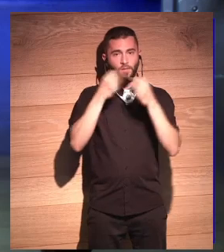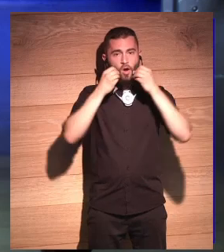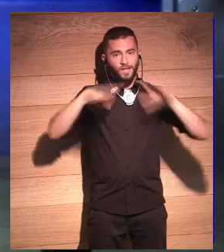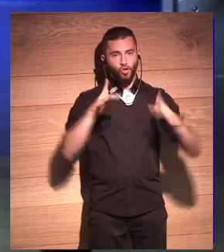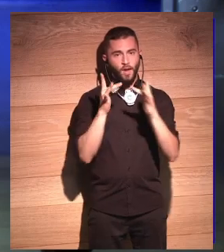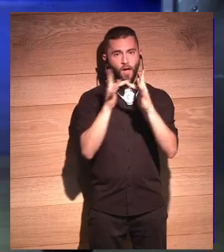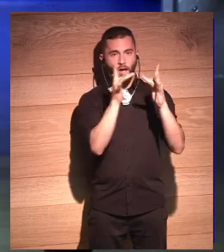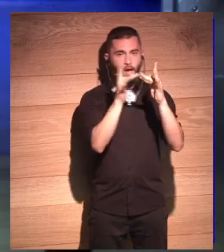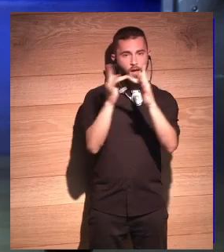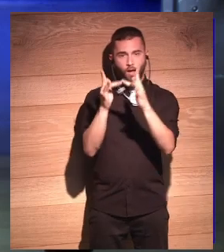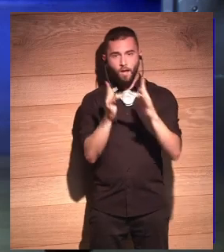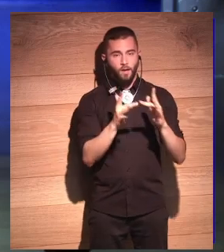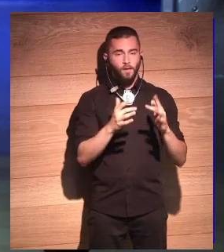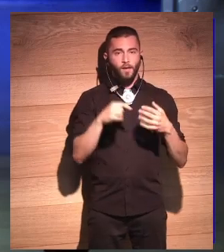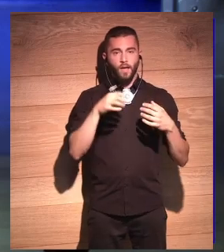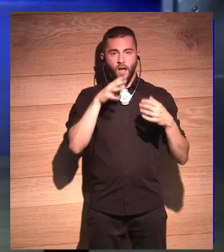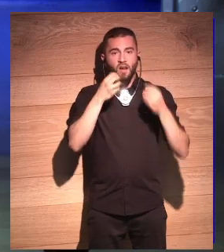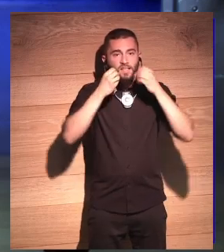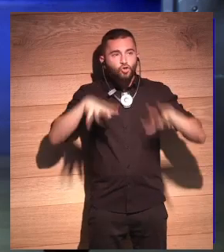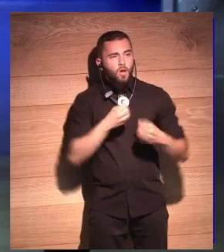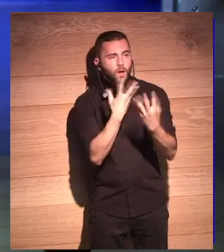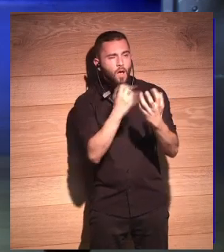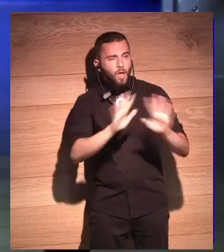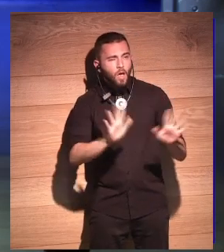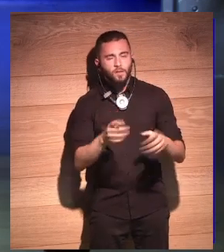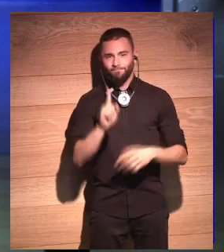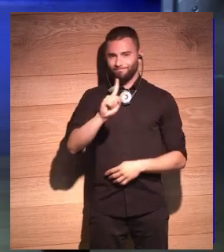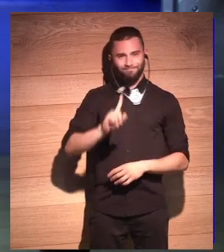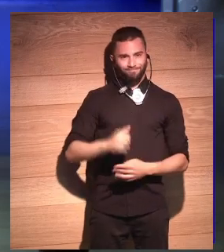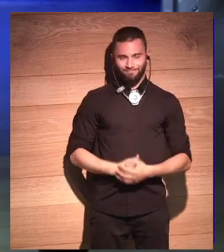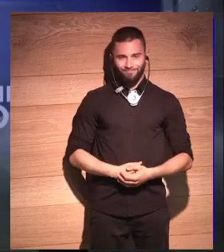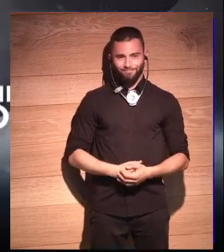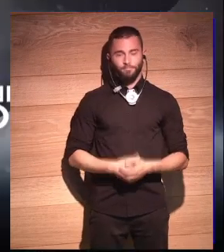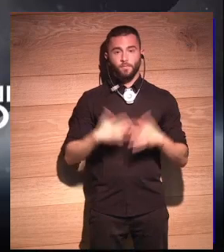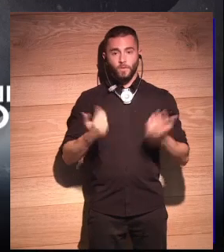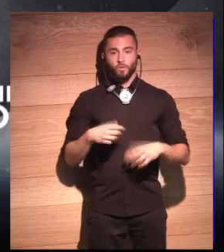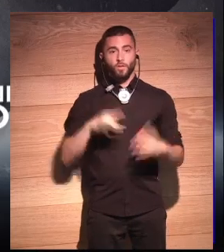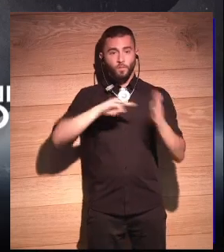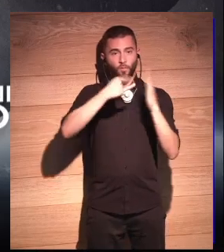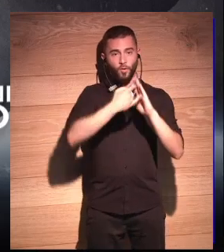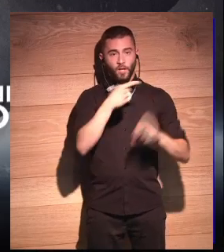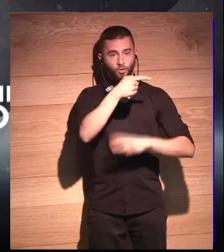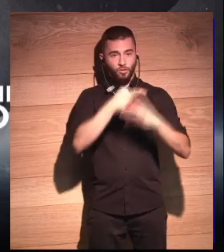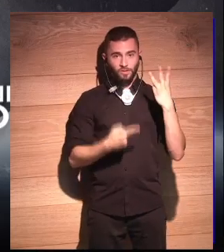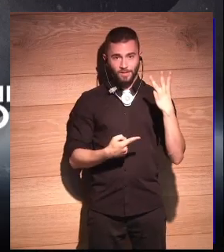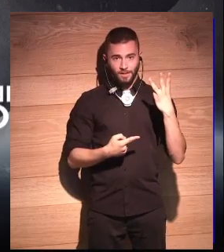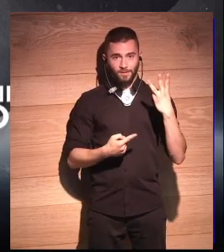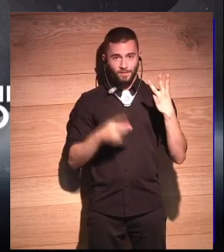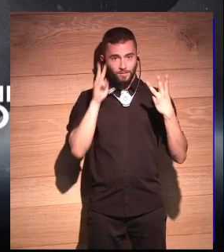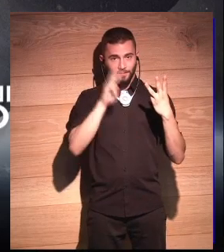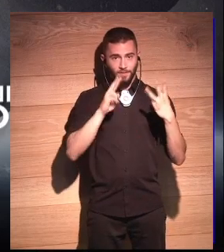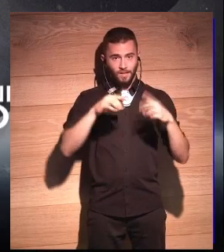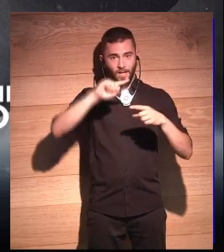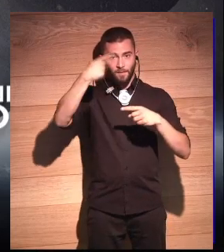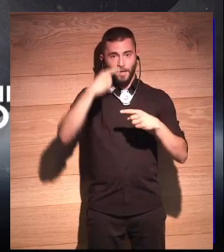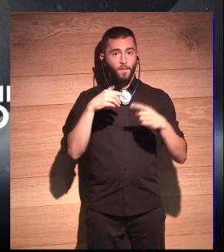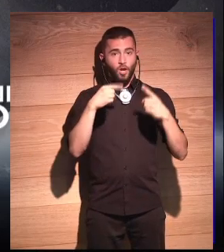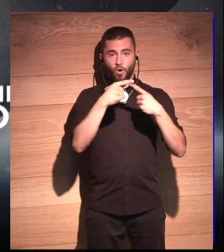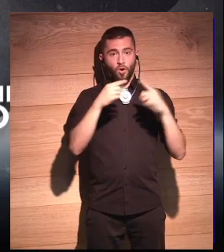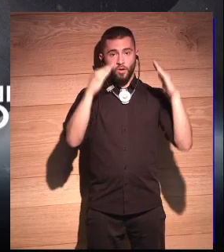being told. So I'm going to talk you through 3 projects today. The first one is Home, which is arguably speaking our